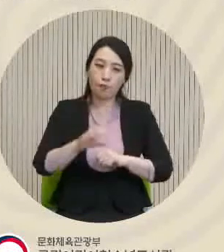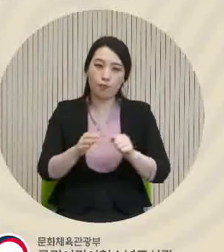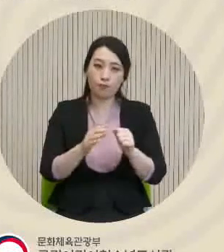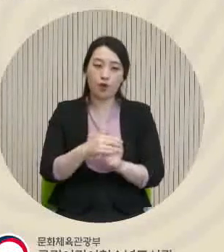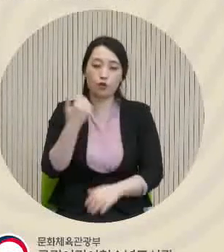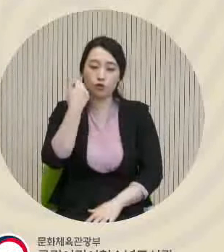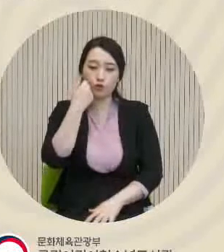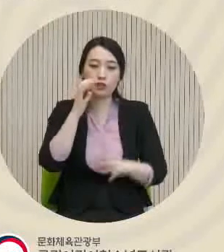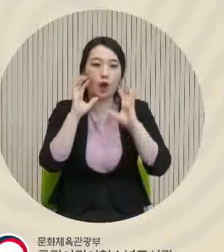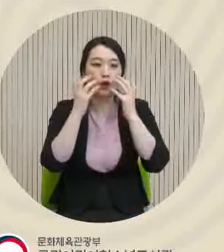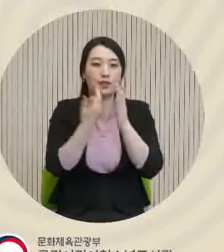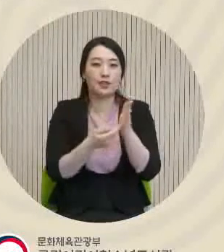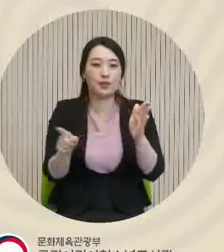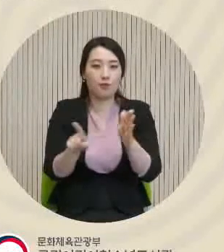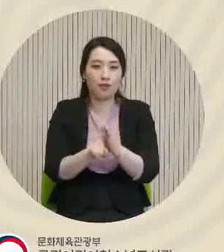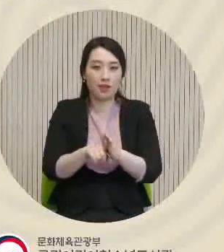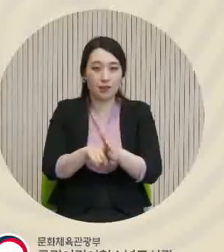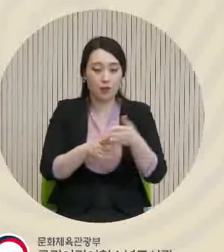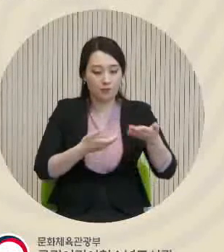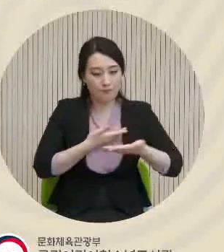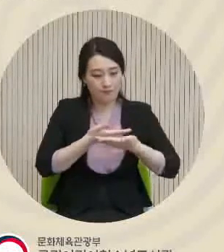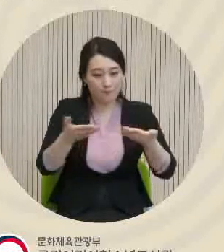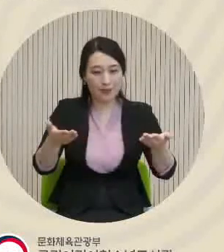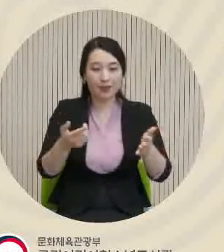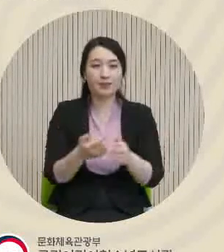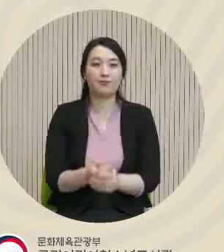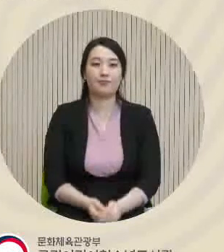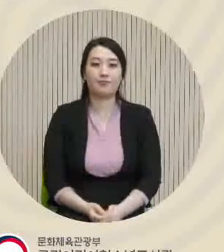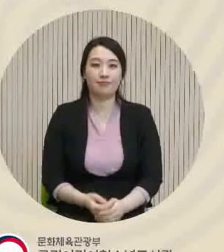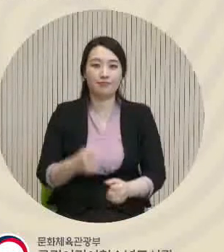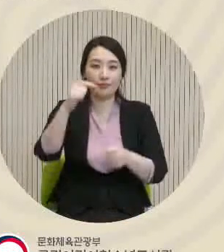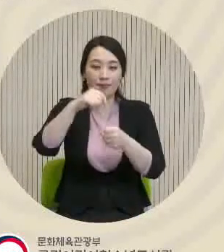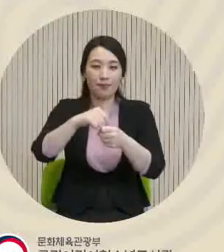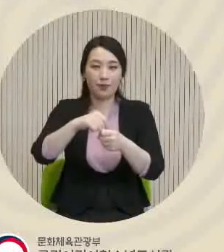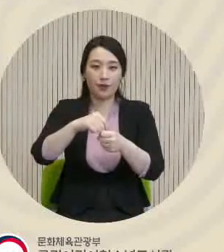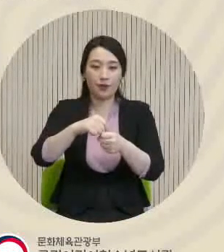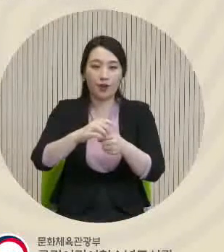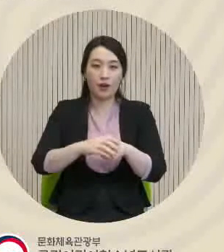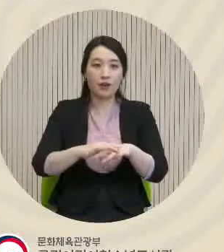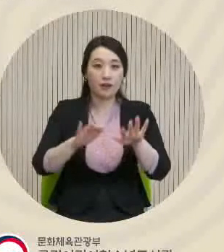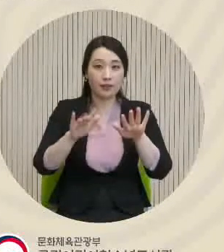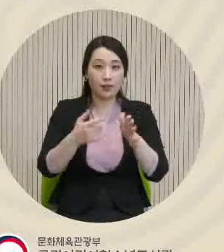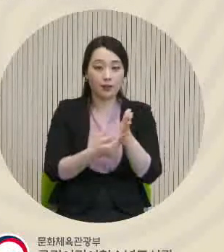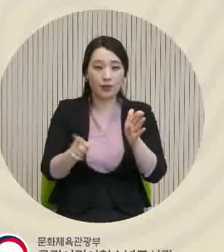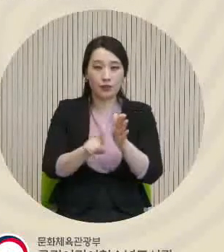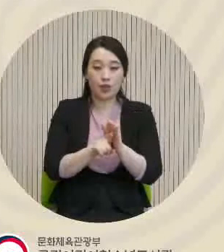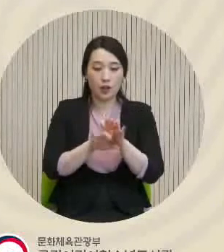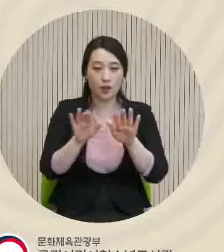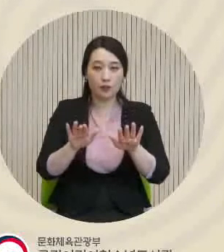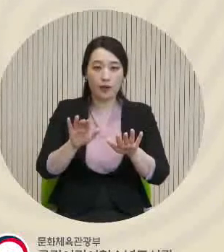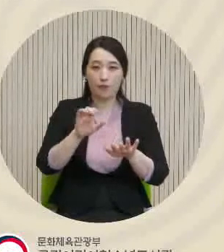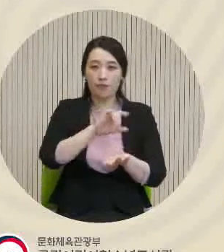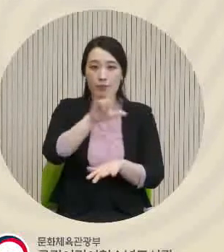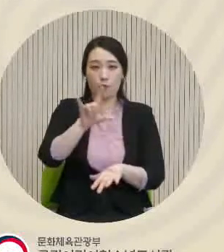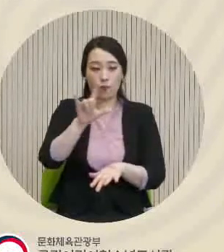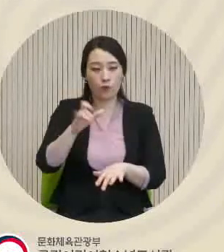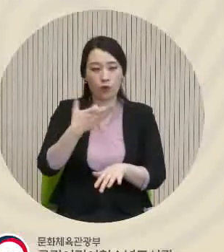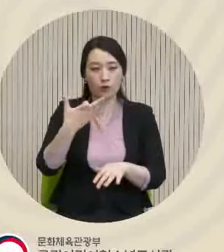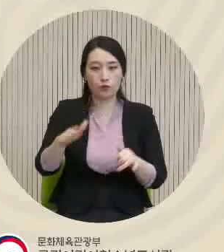experiences, and everyone can use it despite the places where they are. For example, they can do it at home, they can do it at